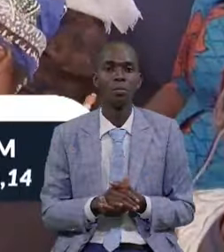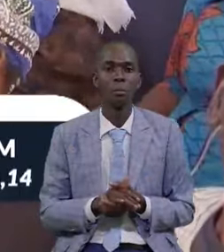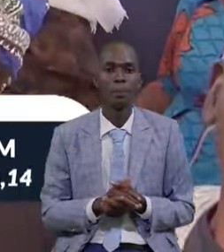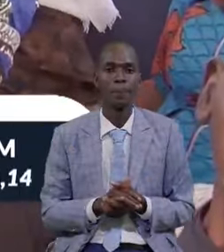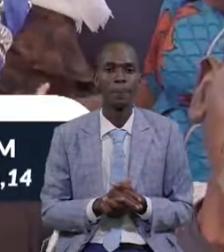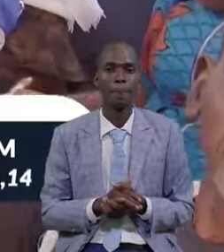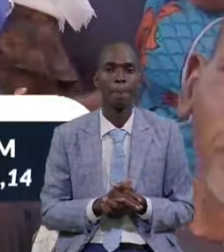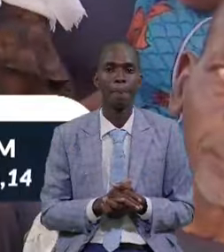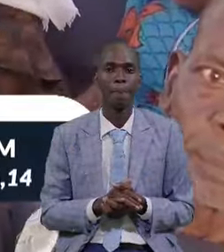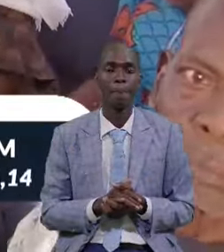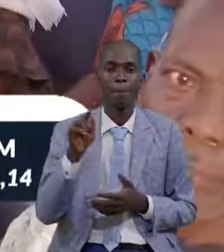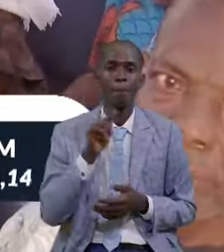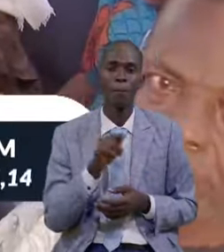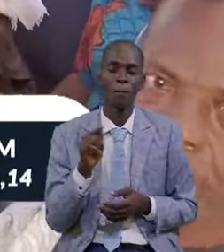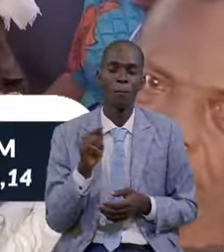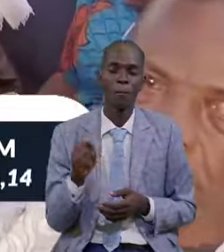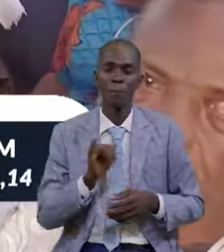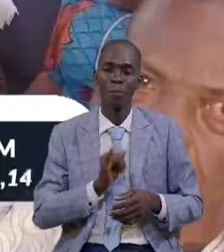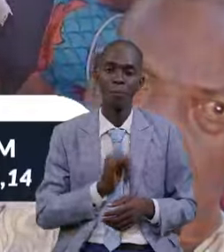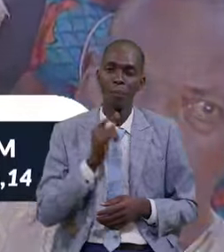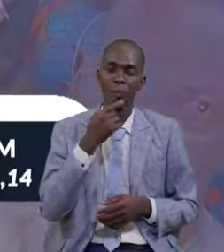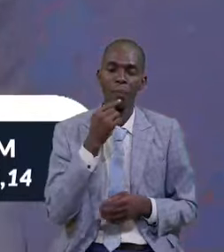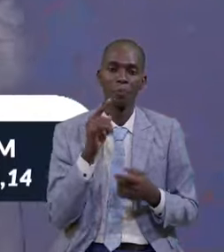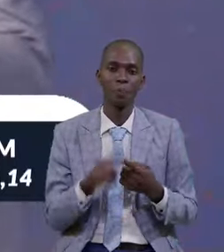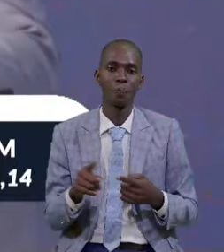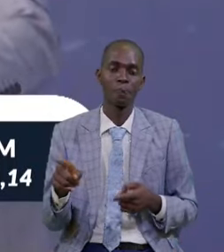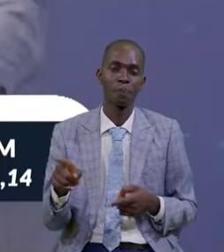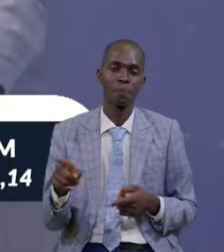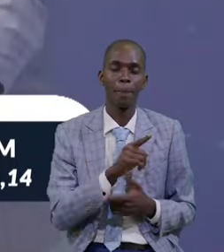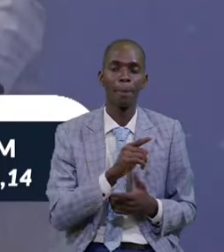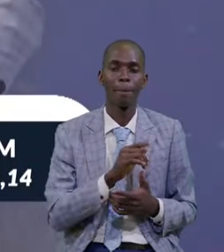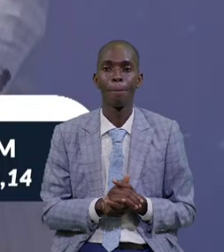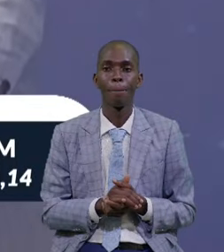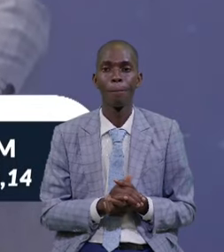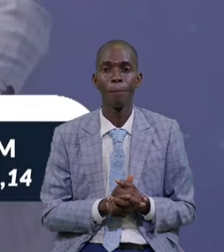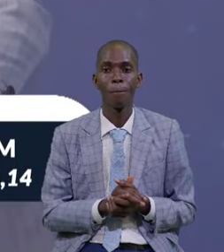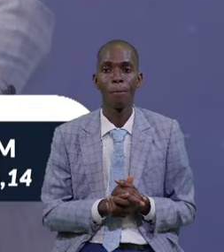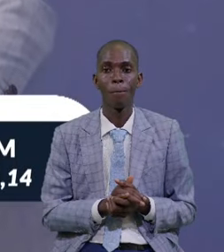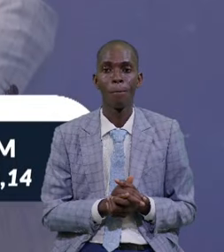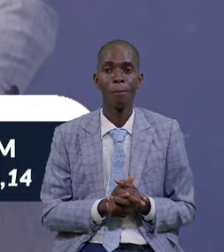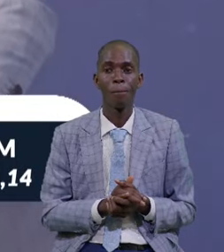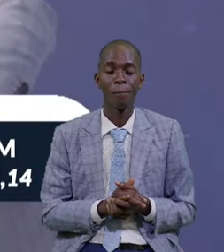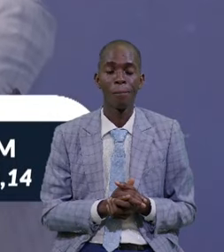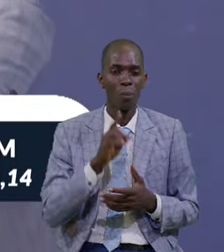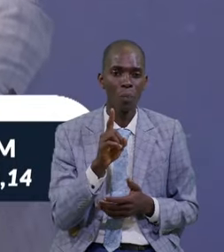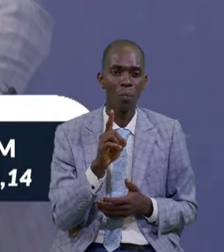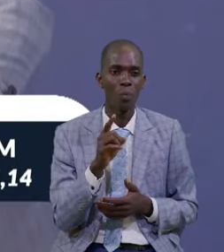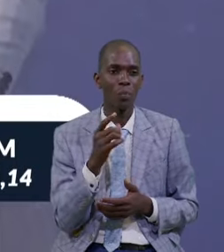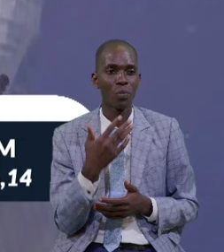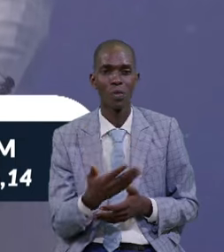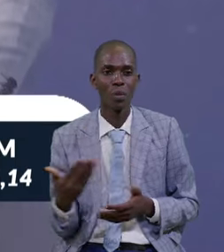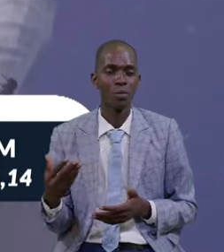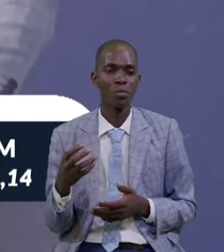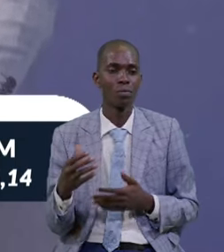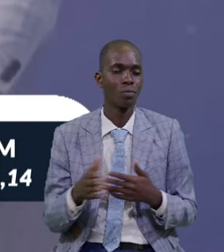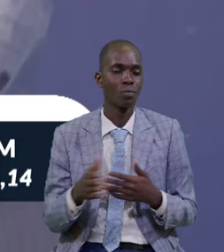24. Therefore, I say unto you, what things soever, salvation,